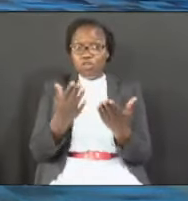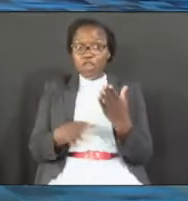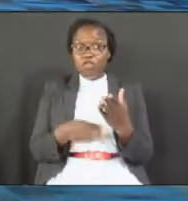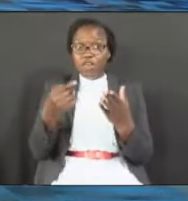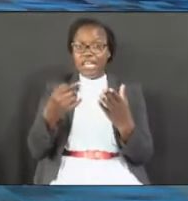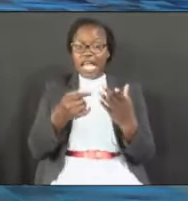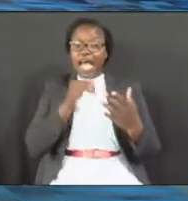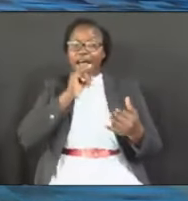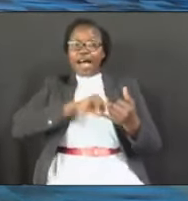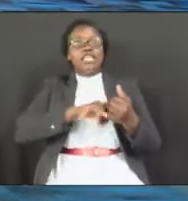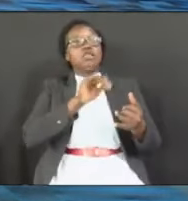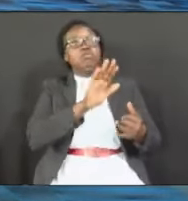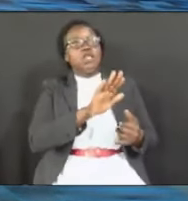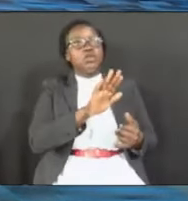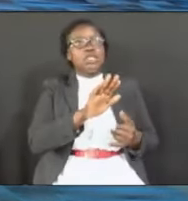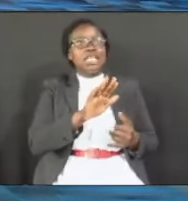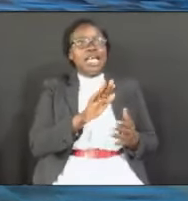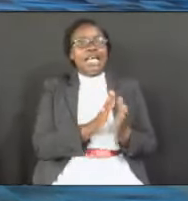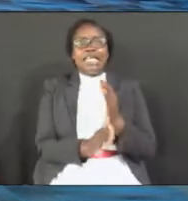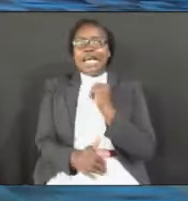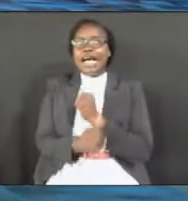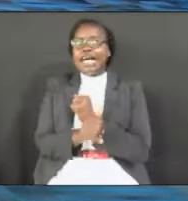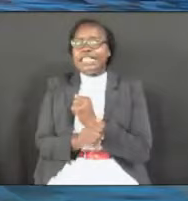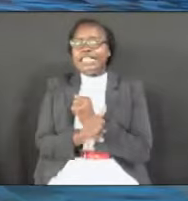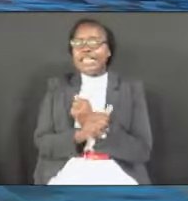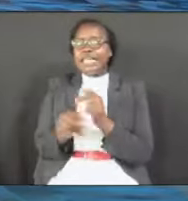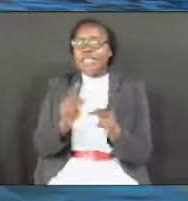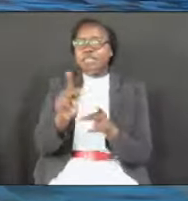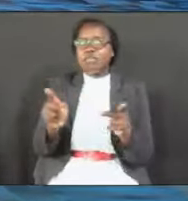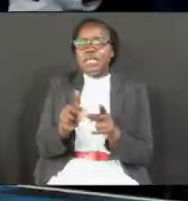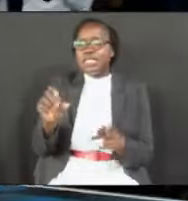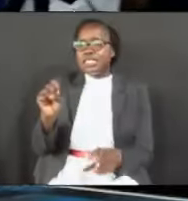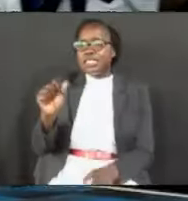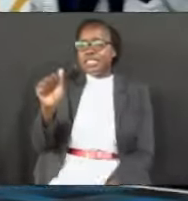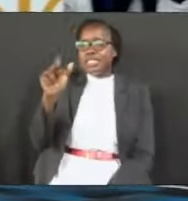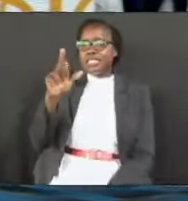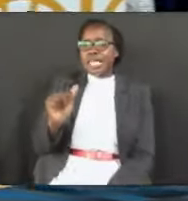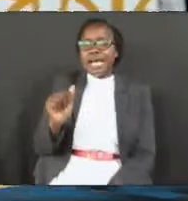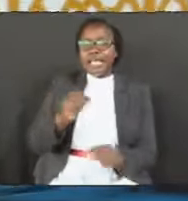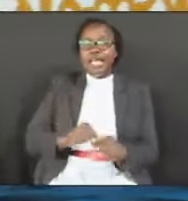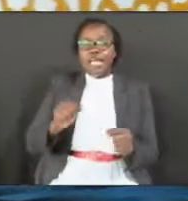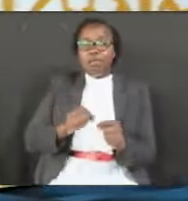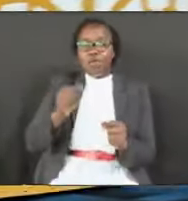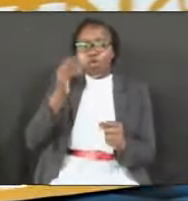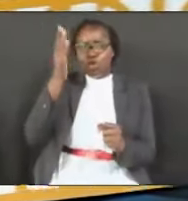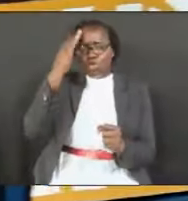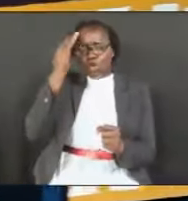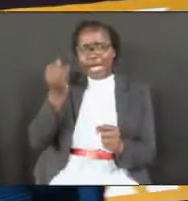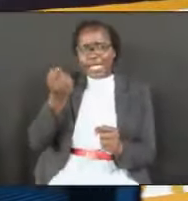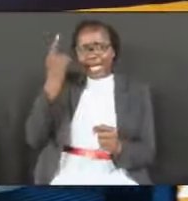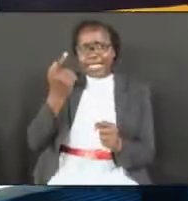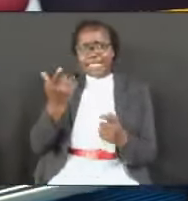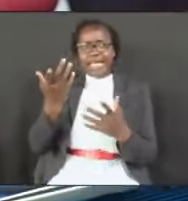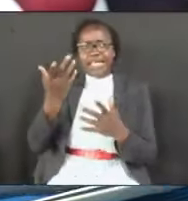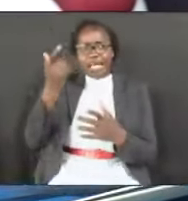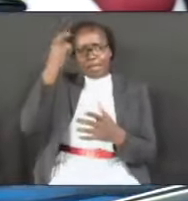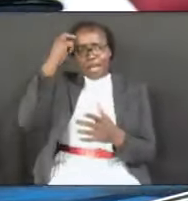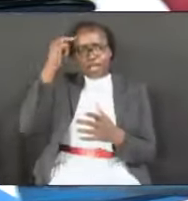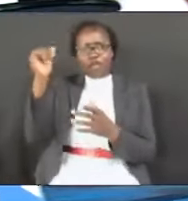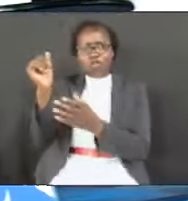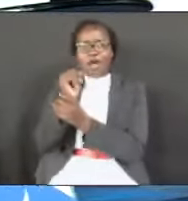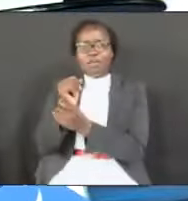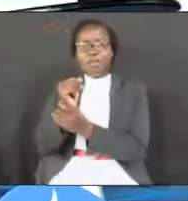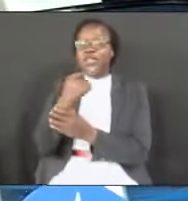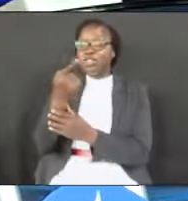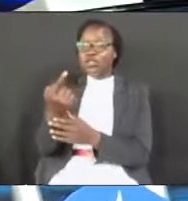your husband in a very dangerous place. Sarah was able to read the body language of Abraham and the mind of Abraham and